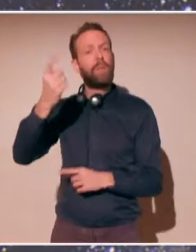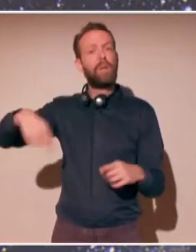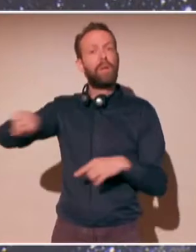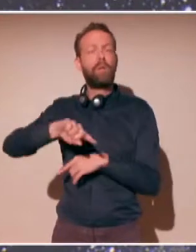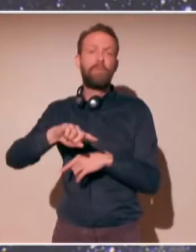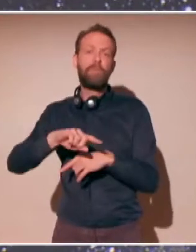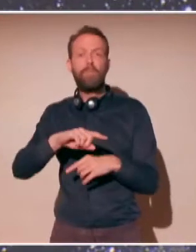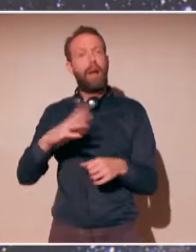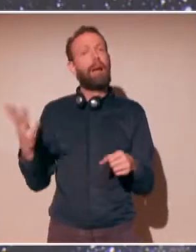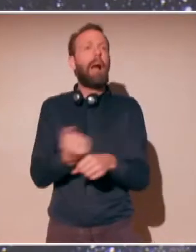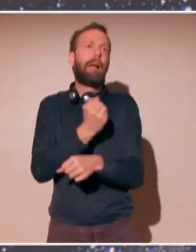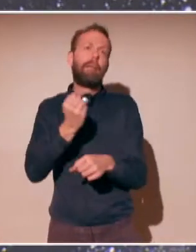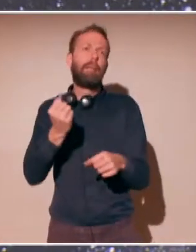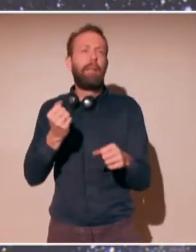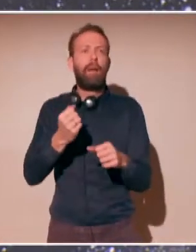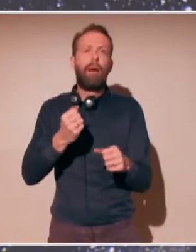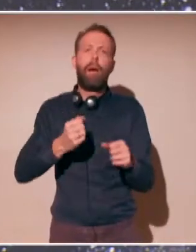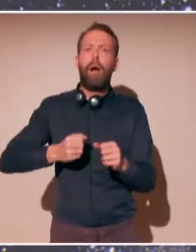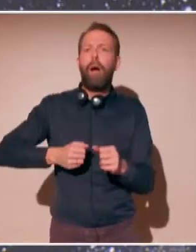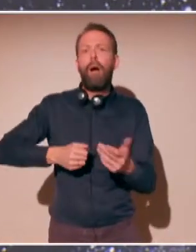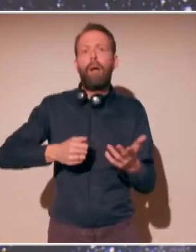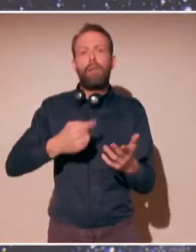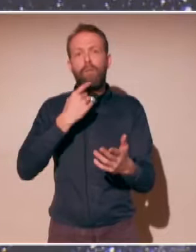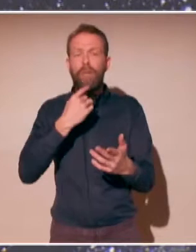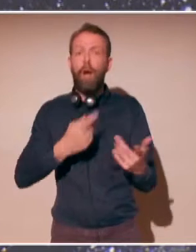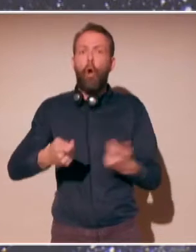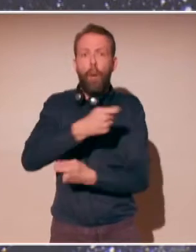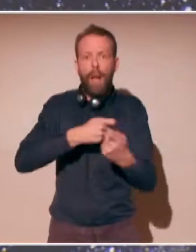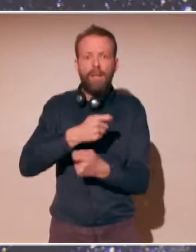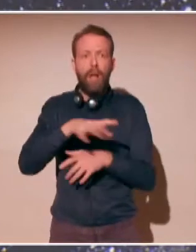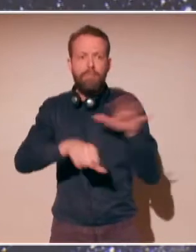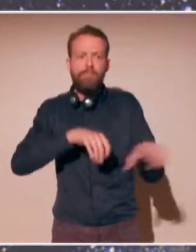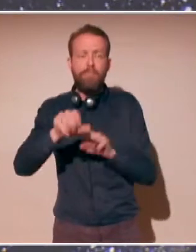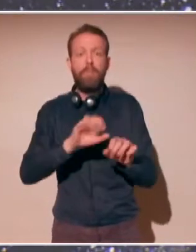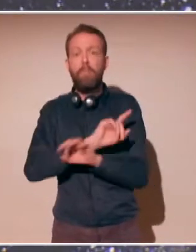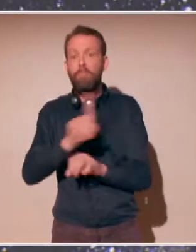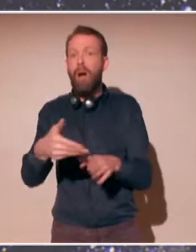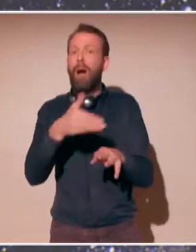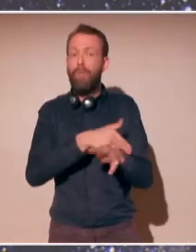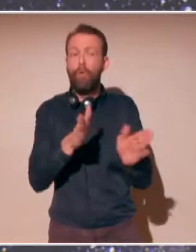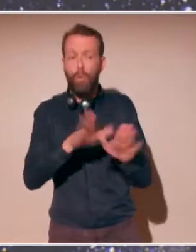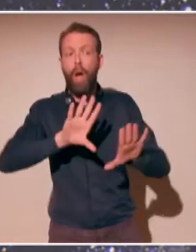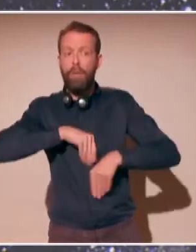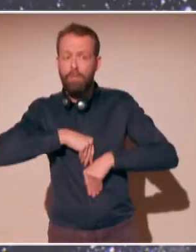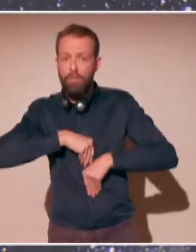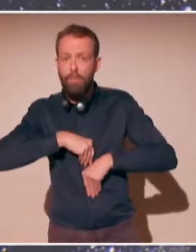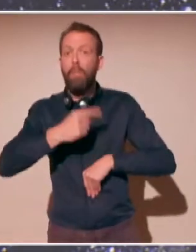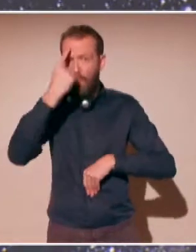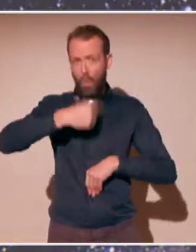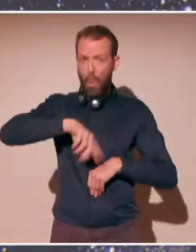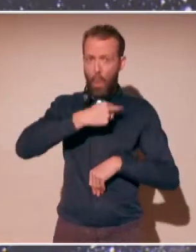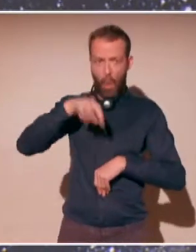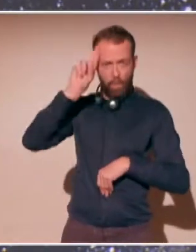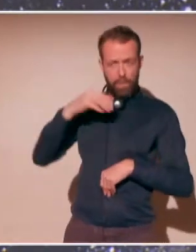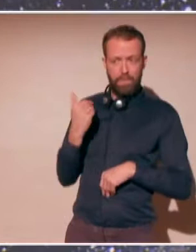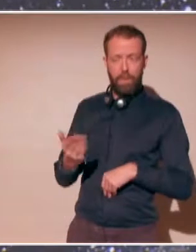increase the quality of their services. We're not here to find the best commercial ideas and